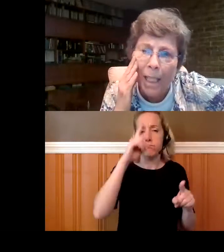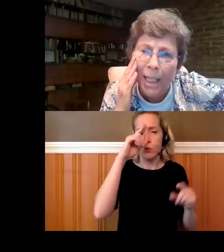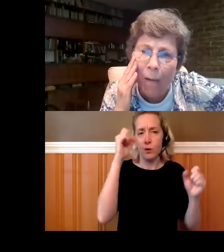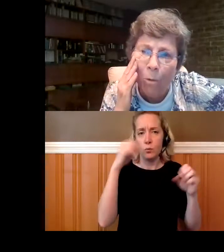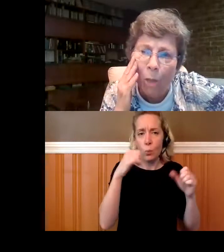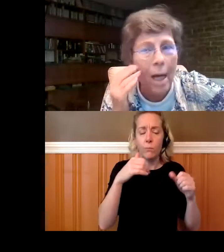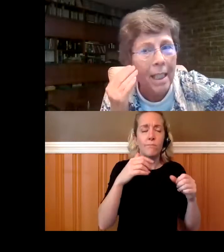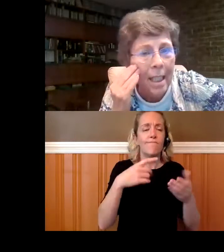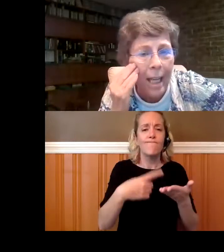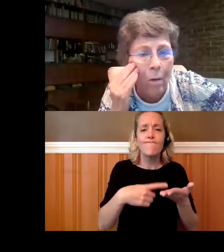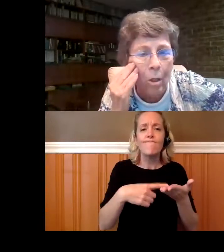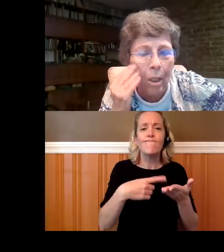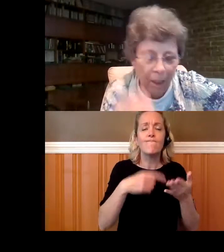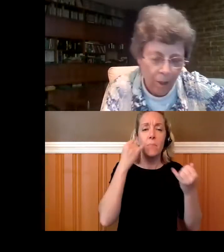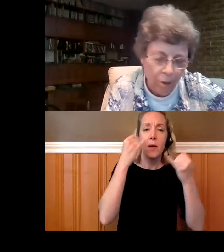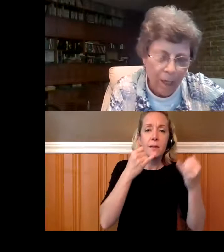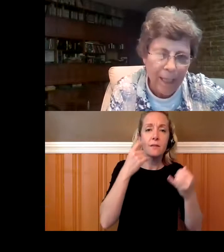next time.